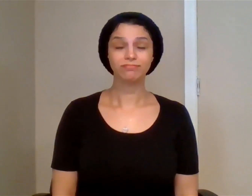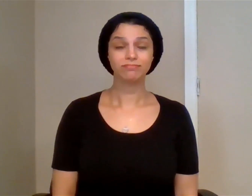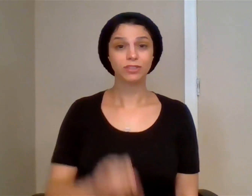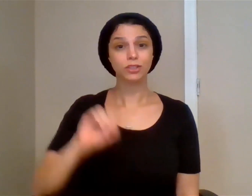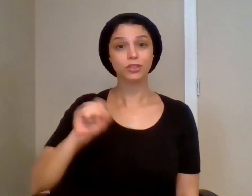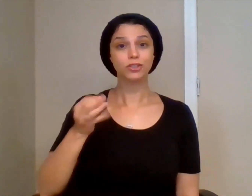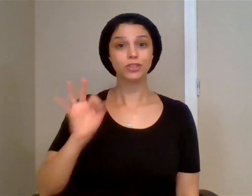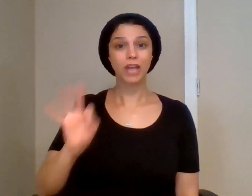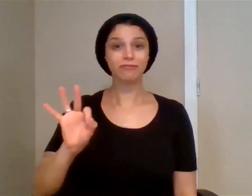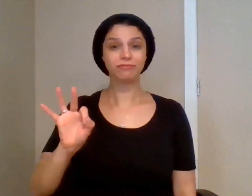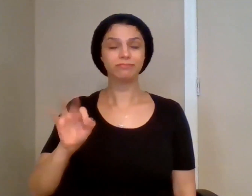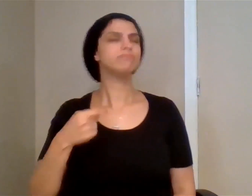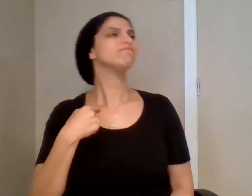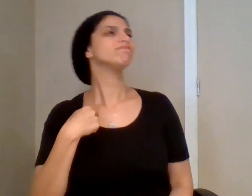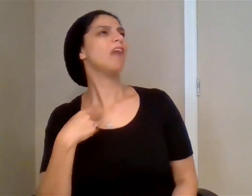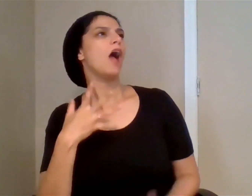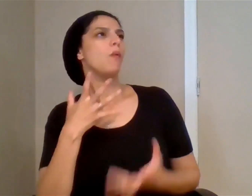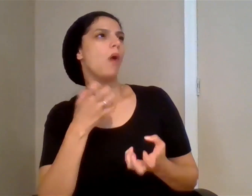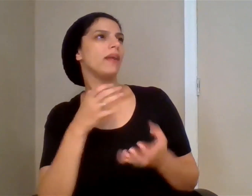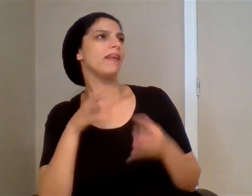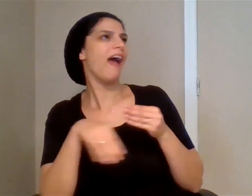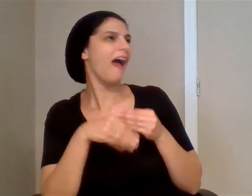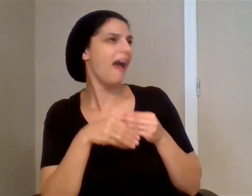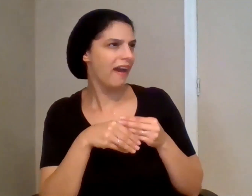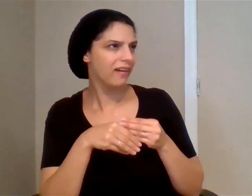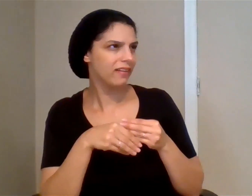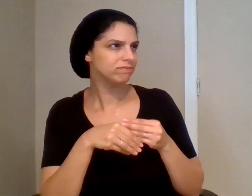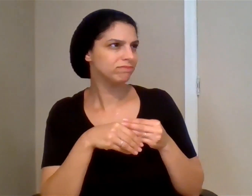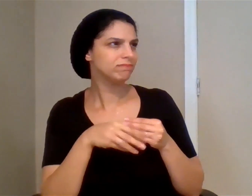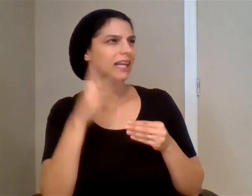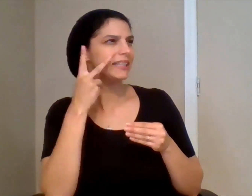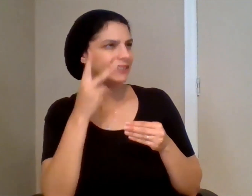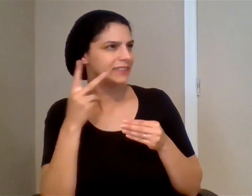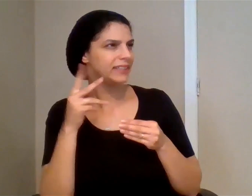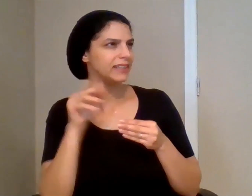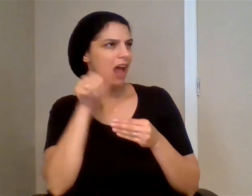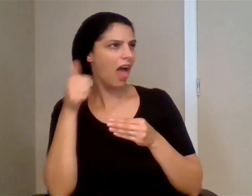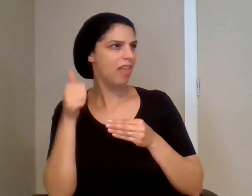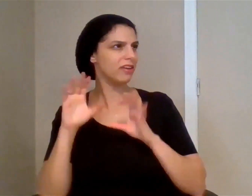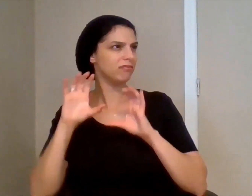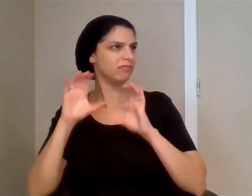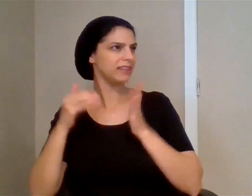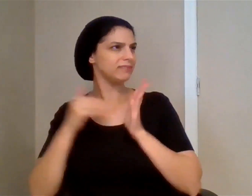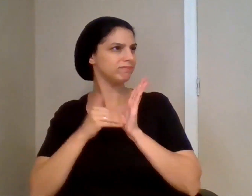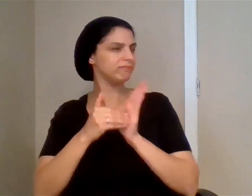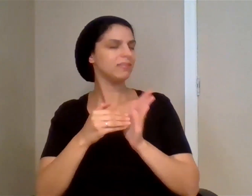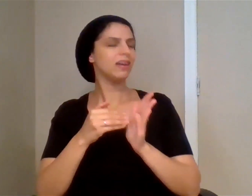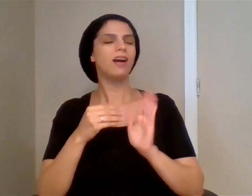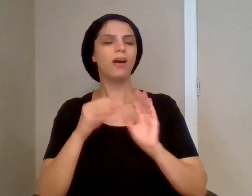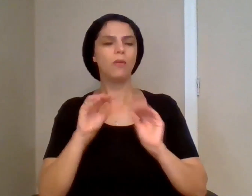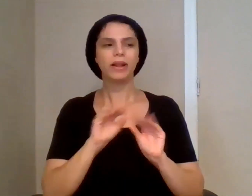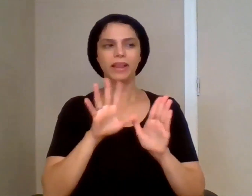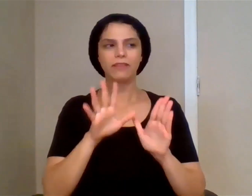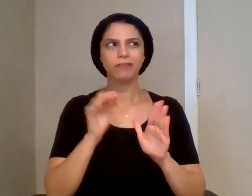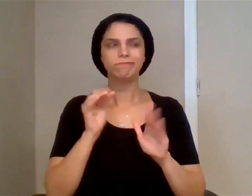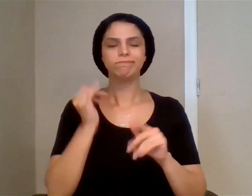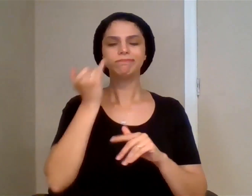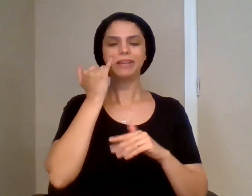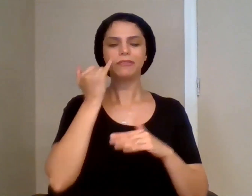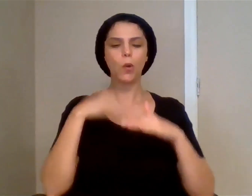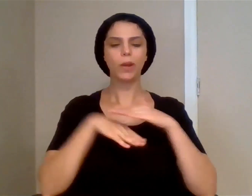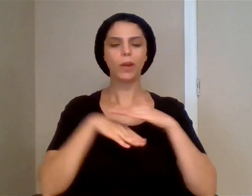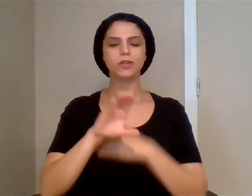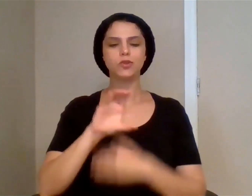I'll just say real quickly, because I've seen it in a few of these sessions, if you log into Chrome